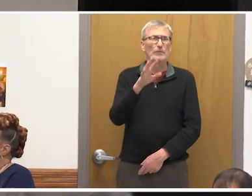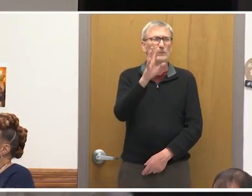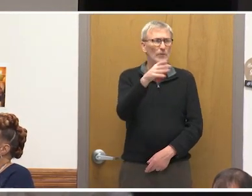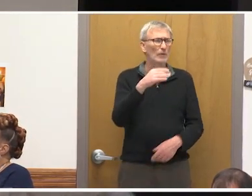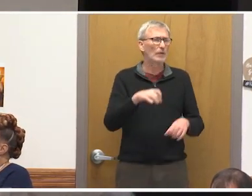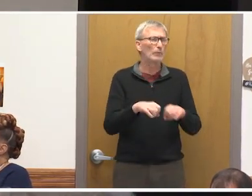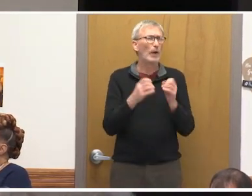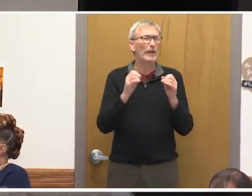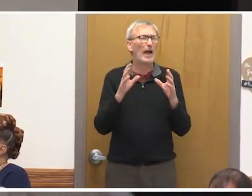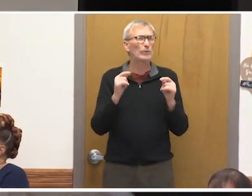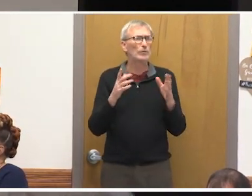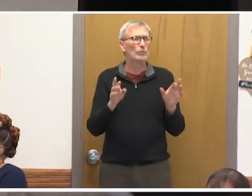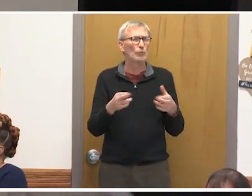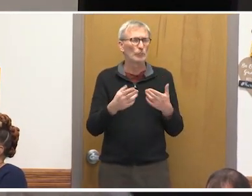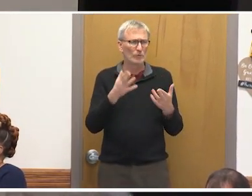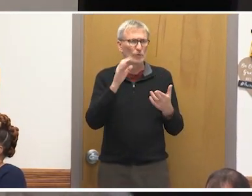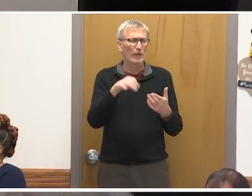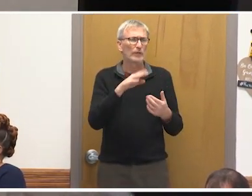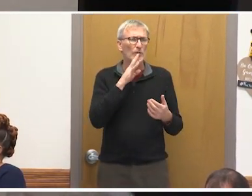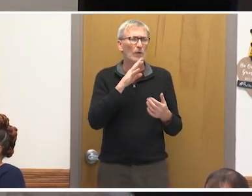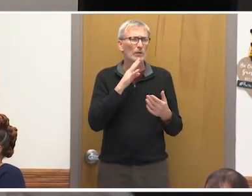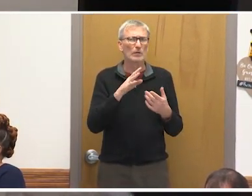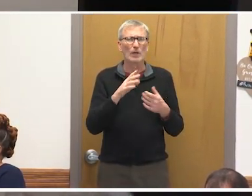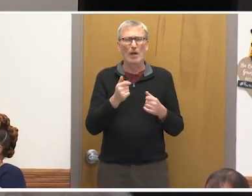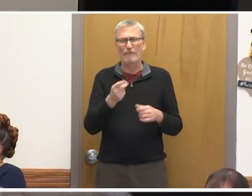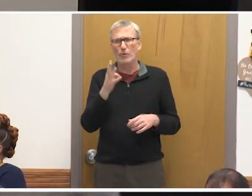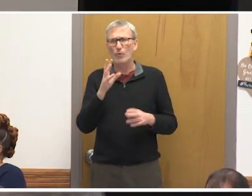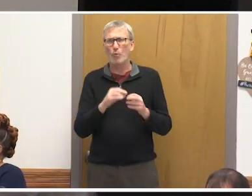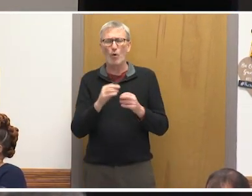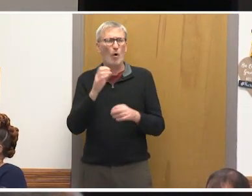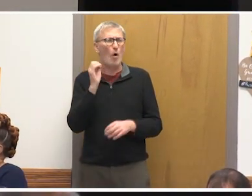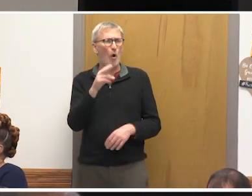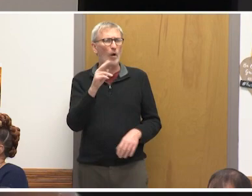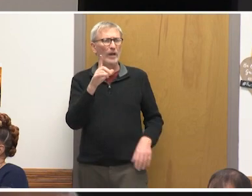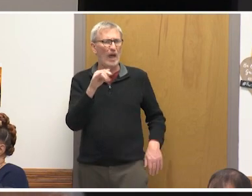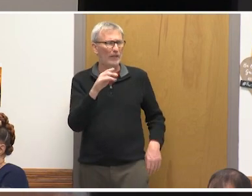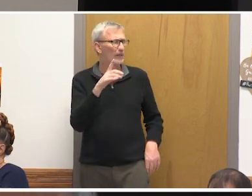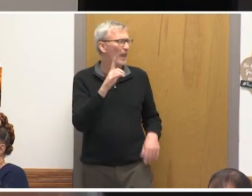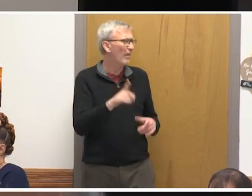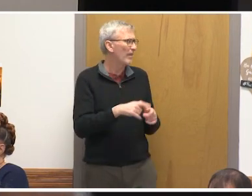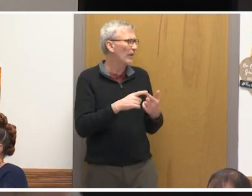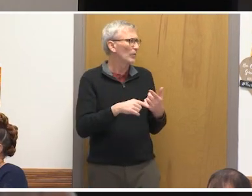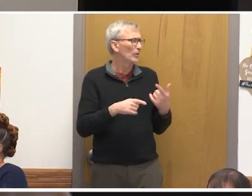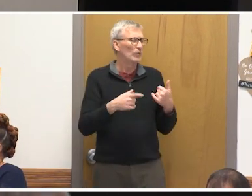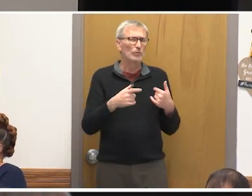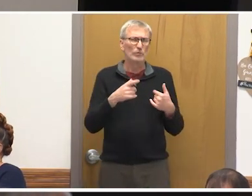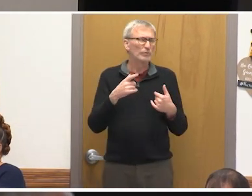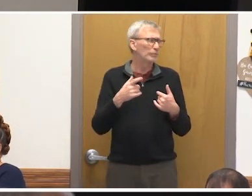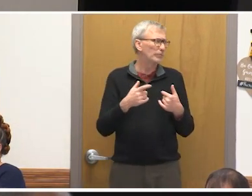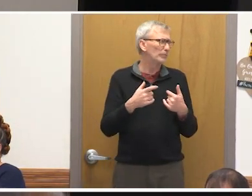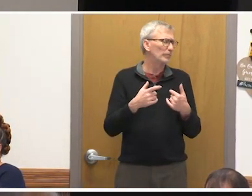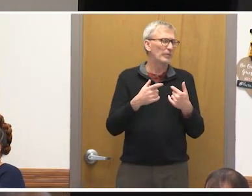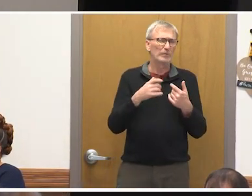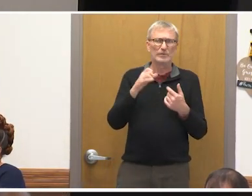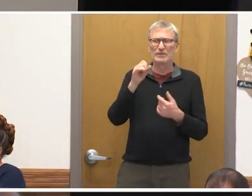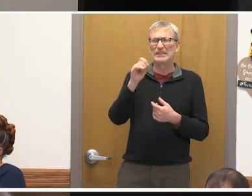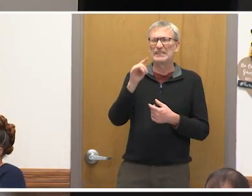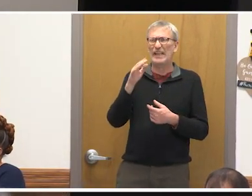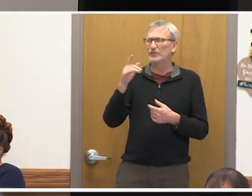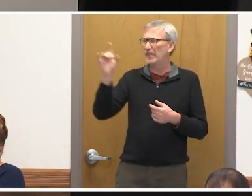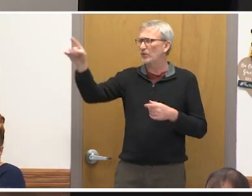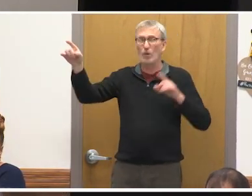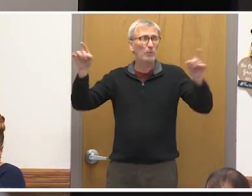boards, feel free to do that. We're going to take a couple questions online, and then we'll go to the stations for, again, you can ask these